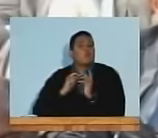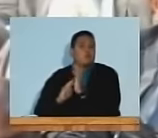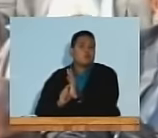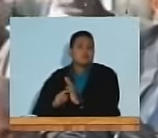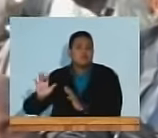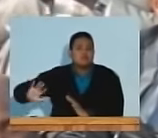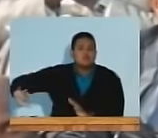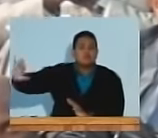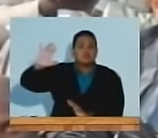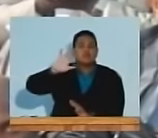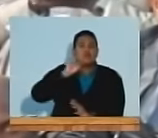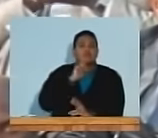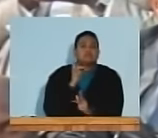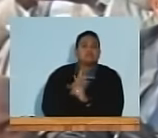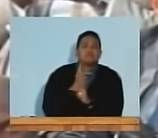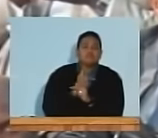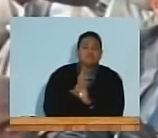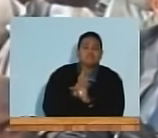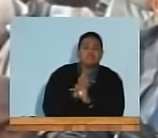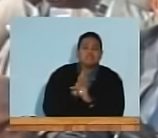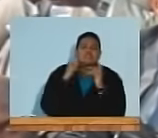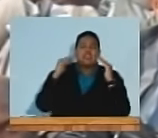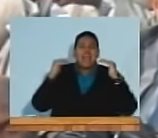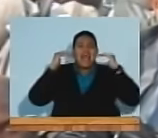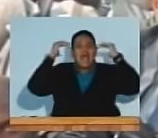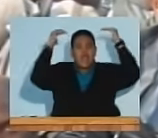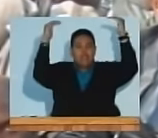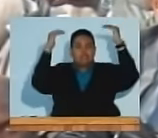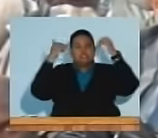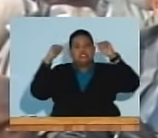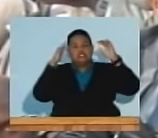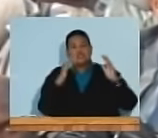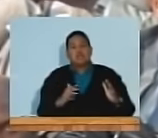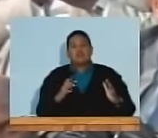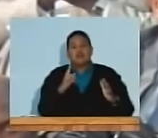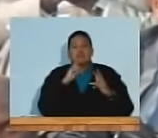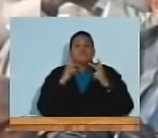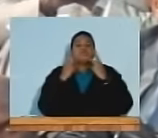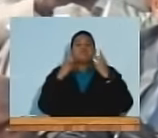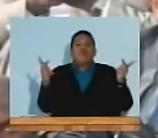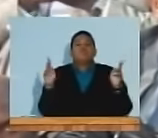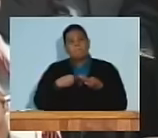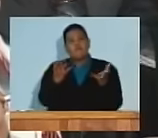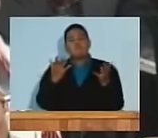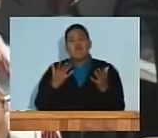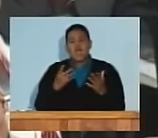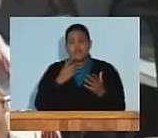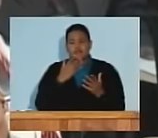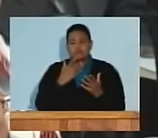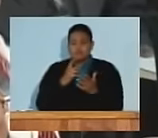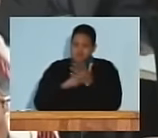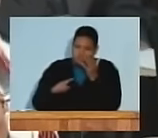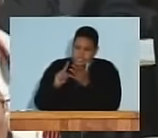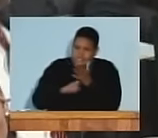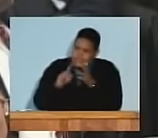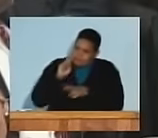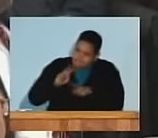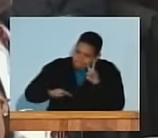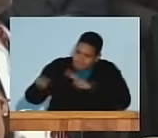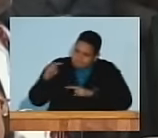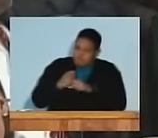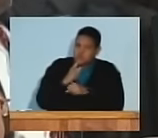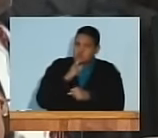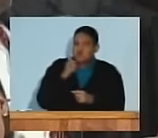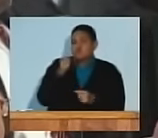and uphold the highest standard of public conduct. Opposition leader Portia Simpson